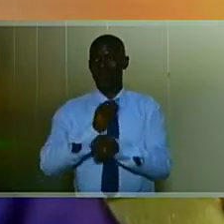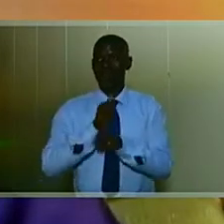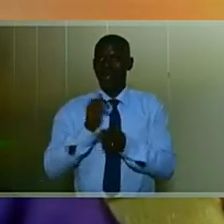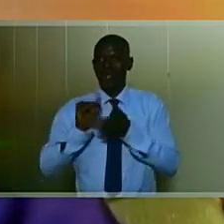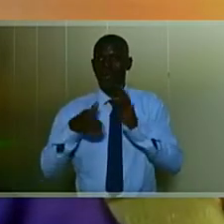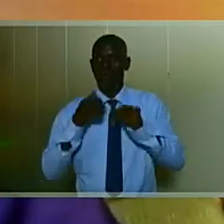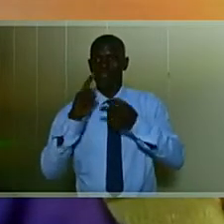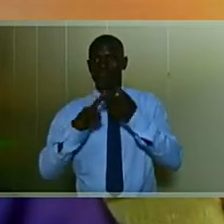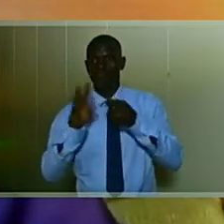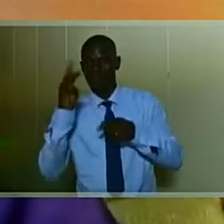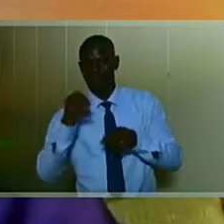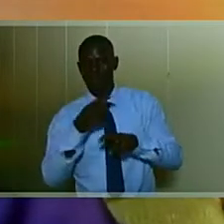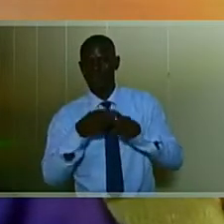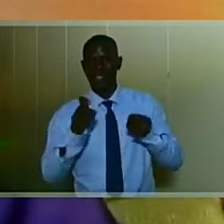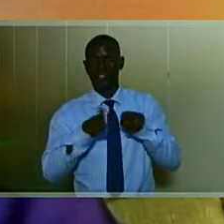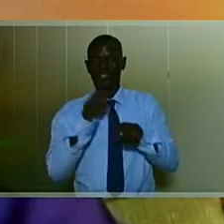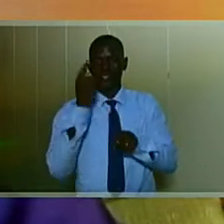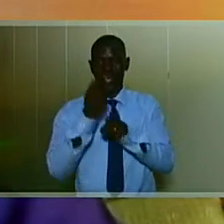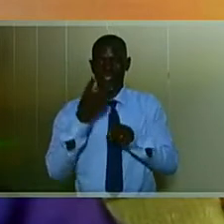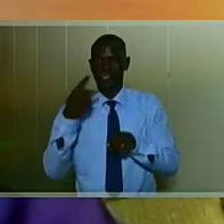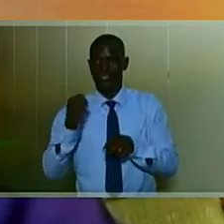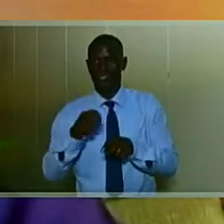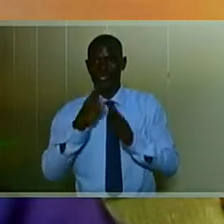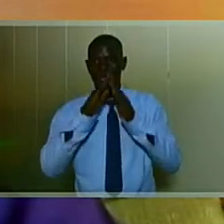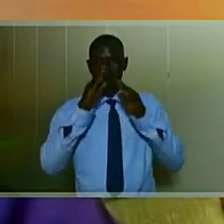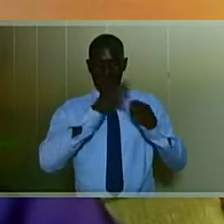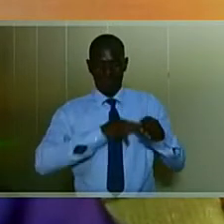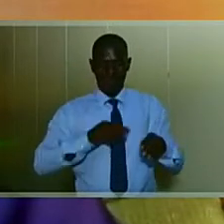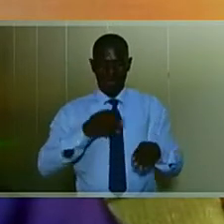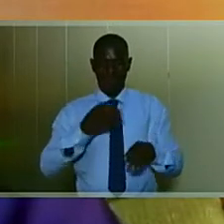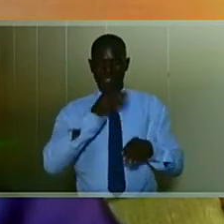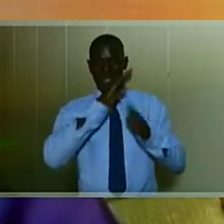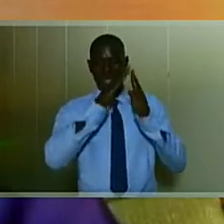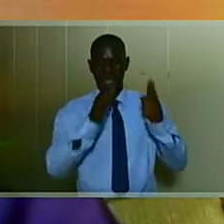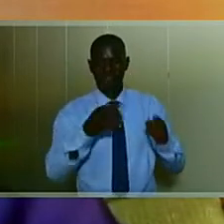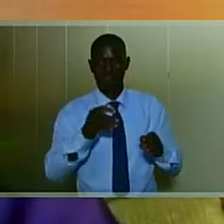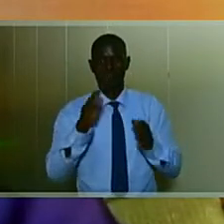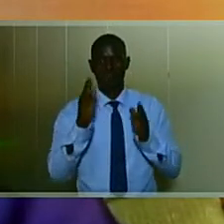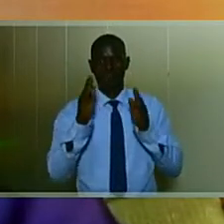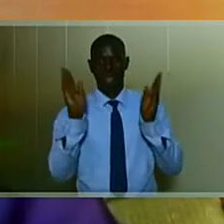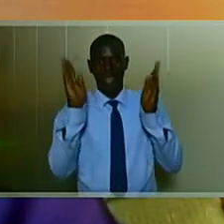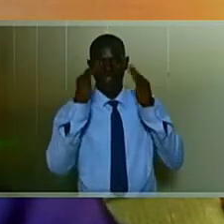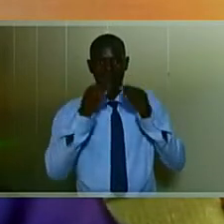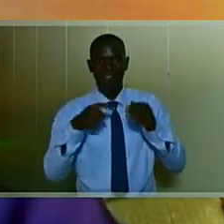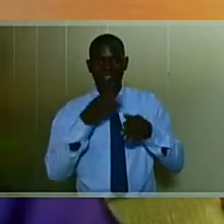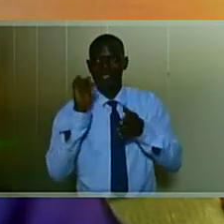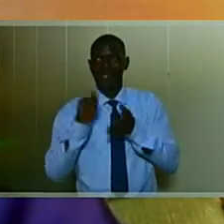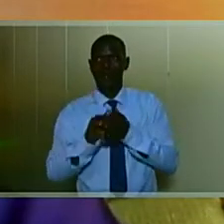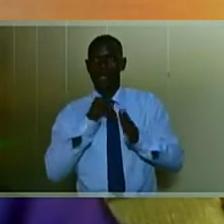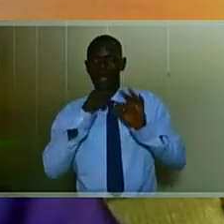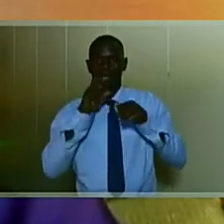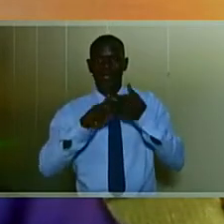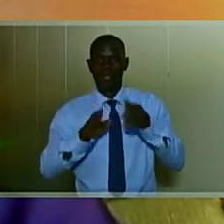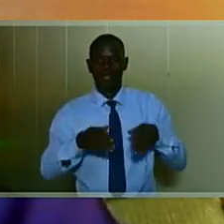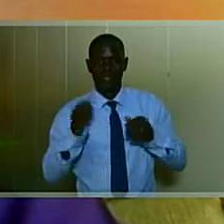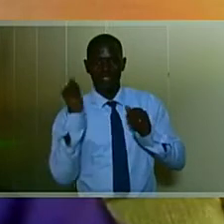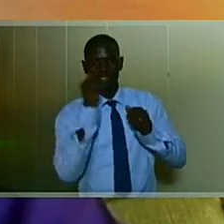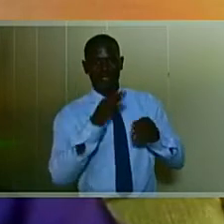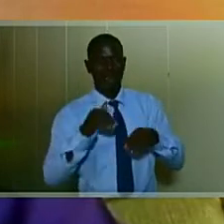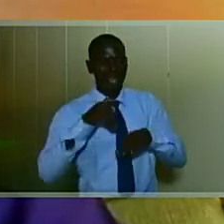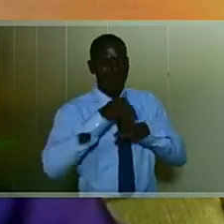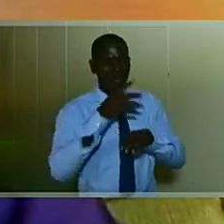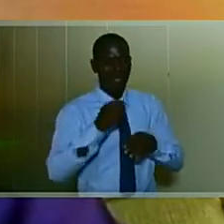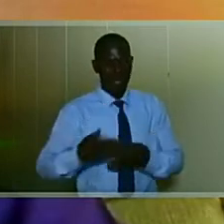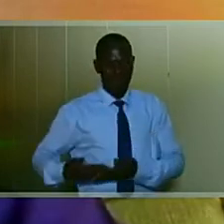the Speaker of the House of Representatives said, Right Honourable Gbadabi Amila, we are not going to throw away the baby with the bathwater. There are so